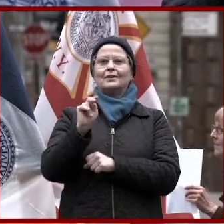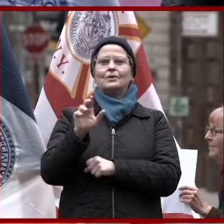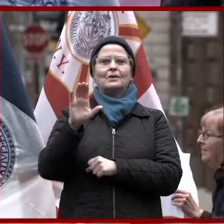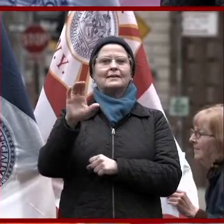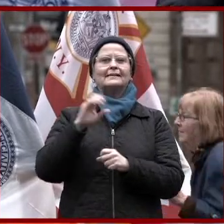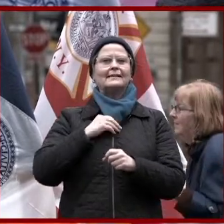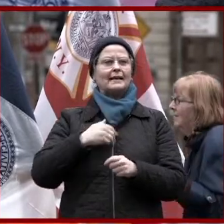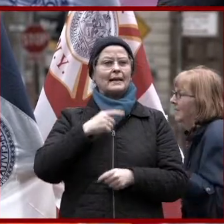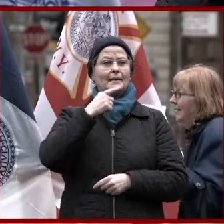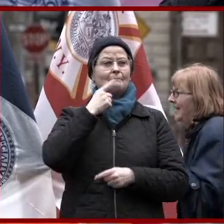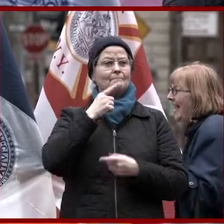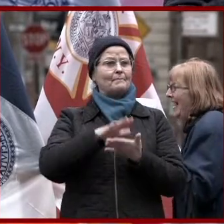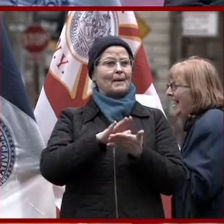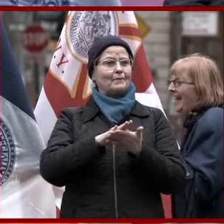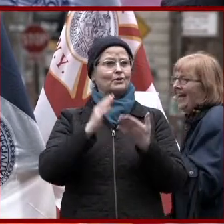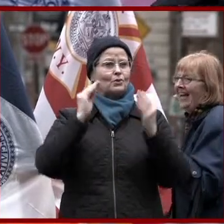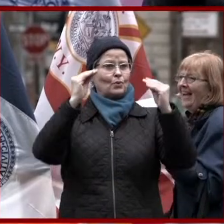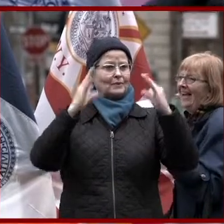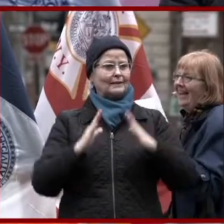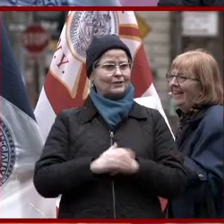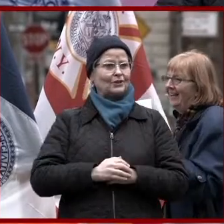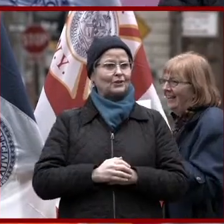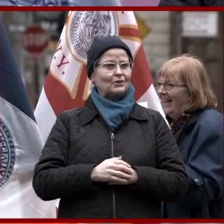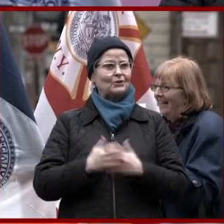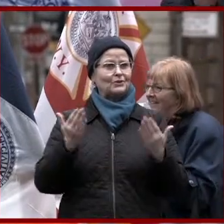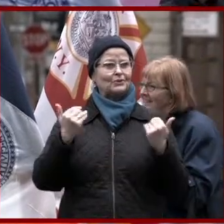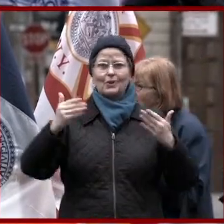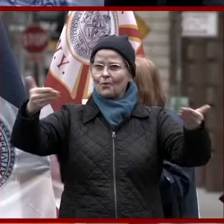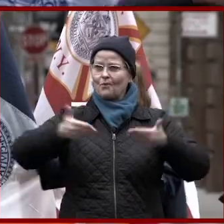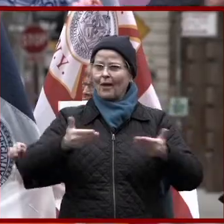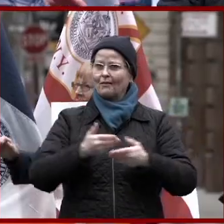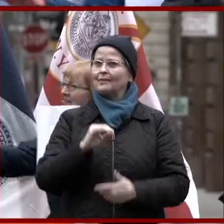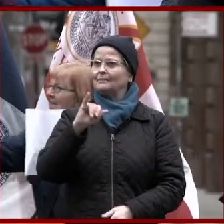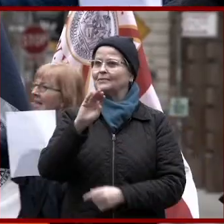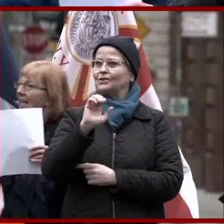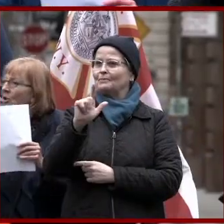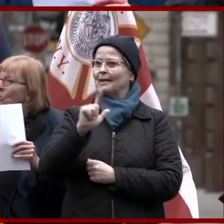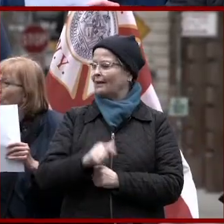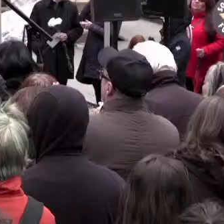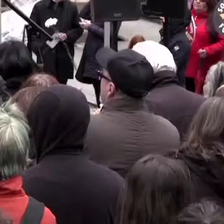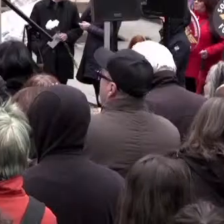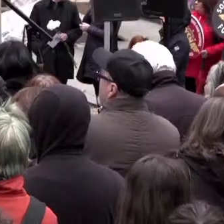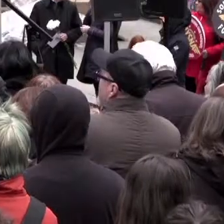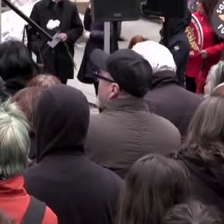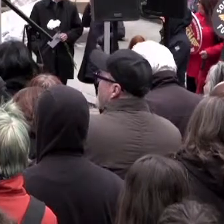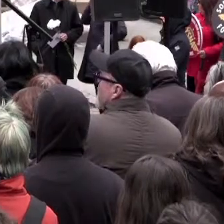public school teachers. We thank him for joining. Please give us a round of applause for Jamil.